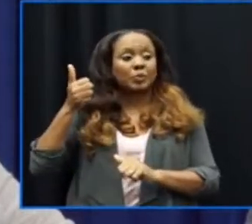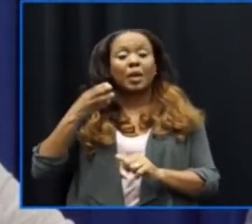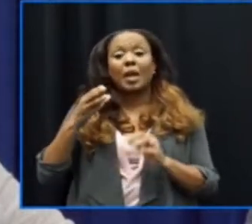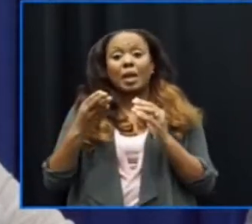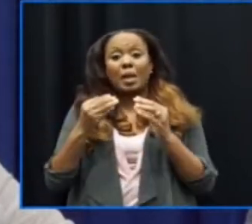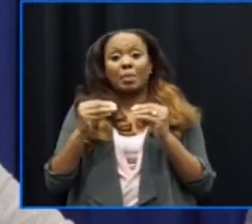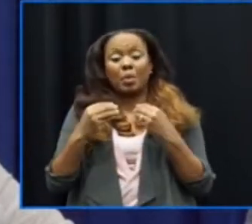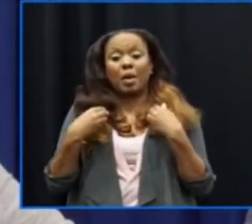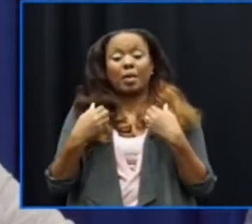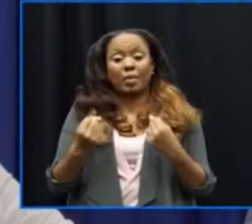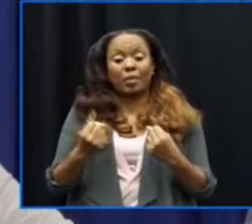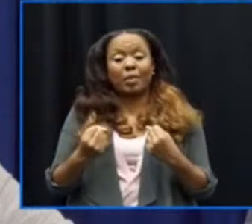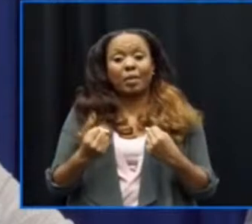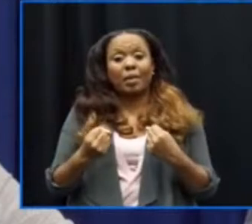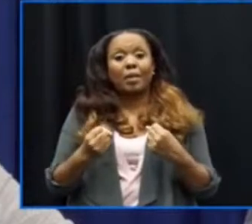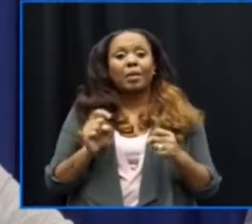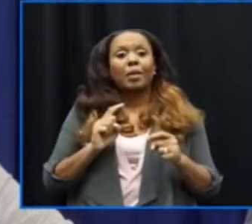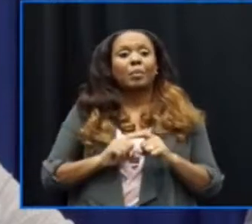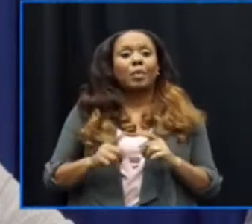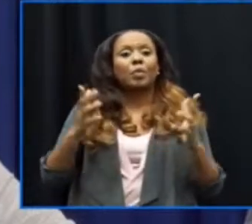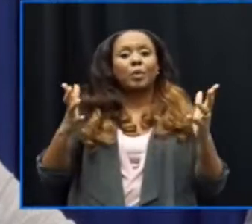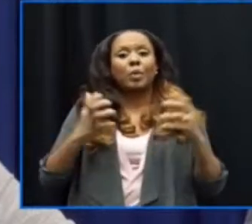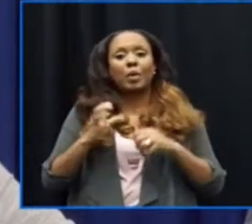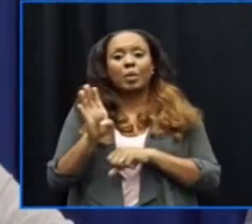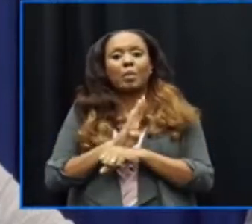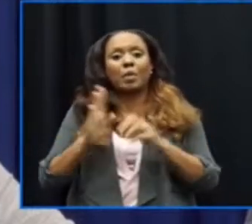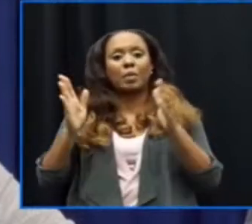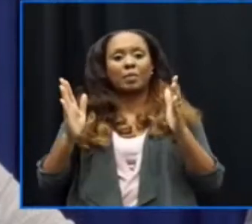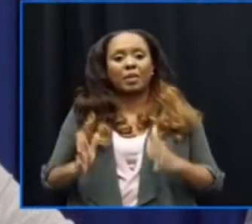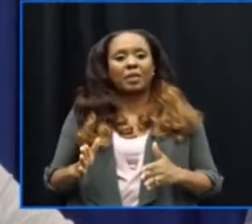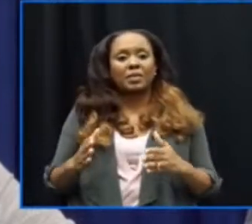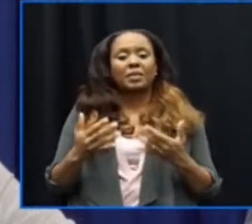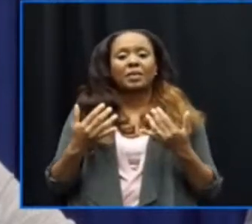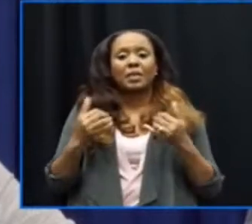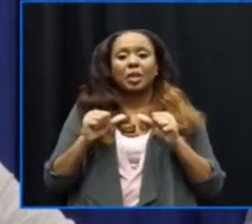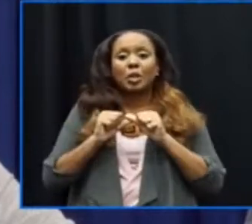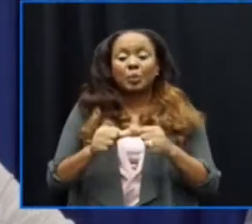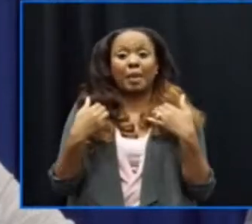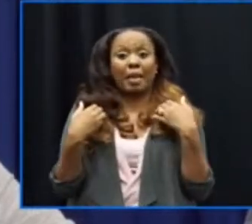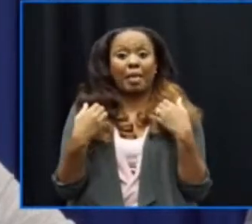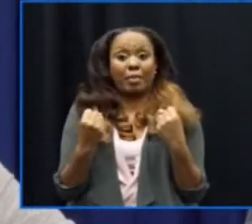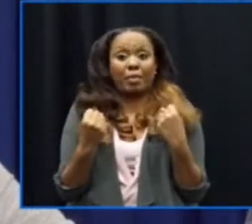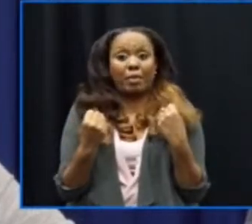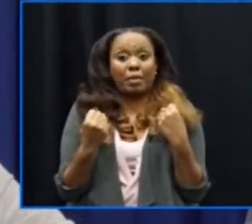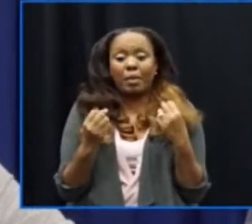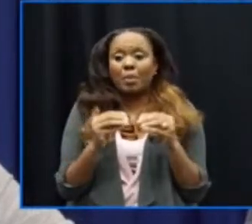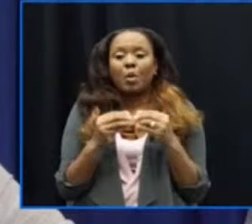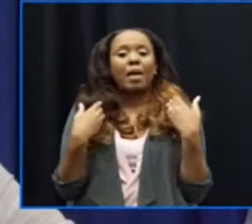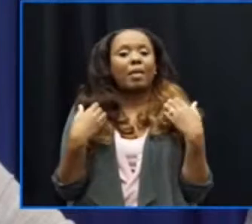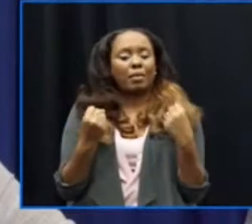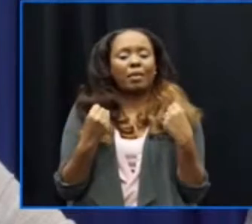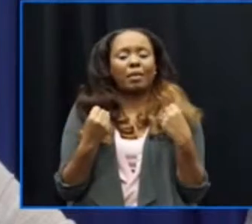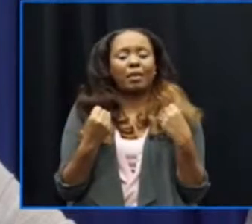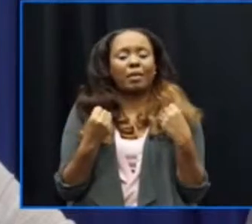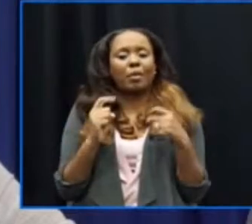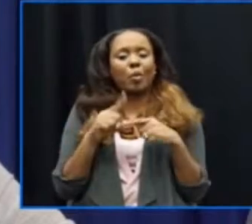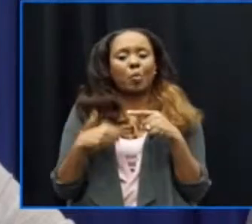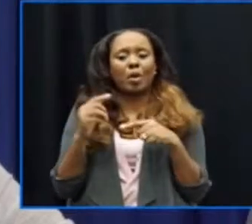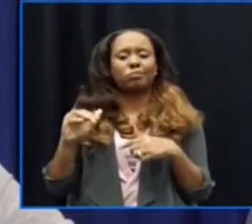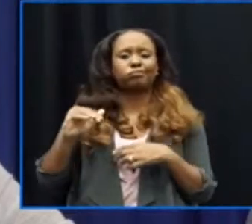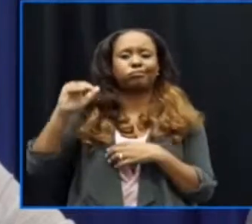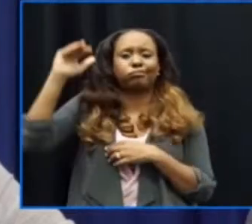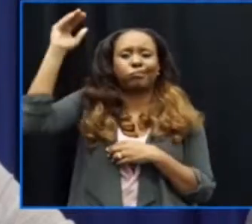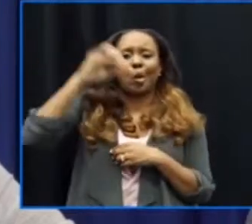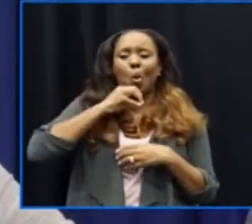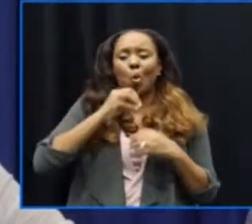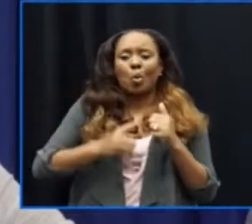sure that Barbadians are healthier as they get older. And that is critical. I've spoken